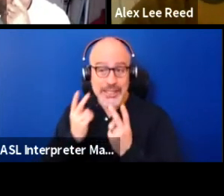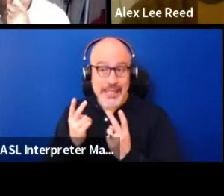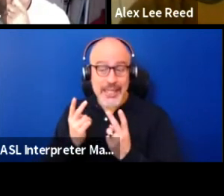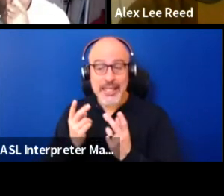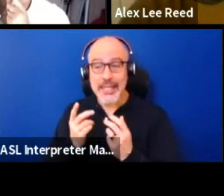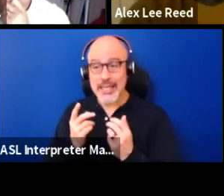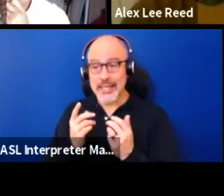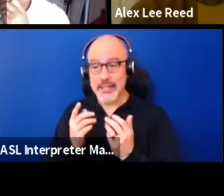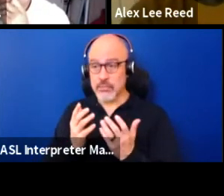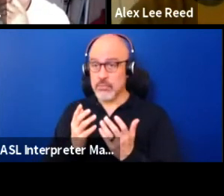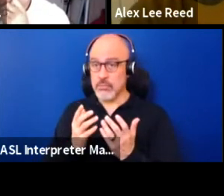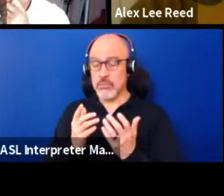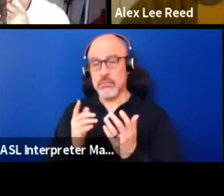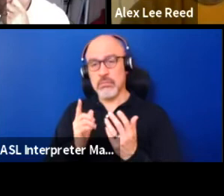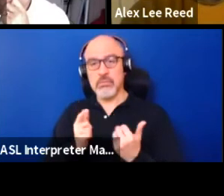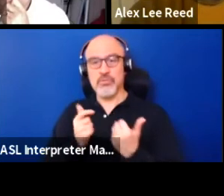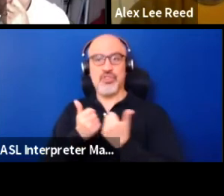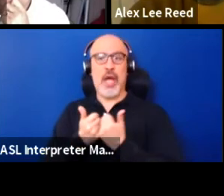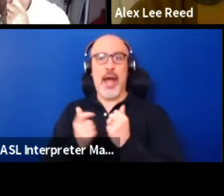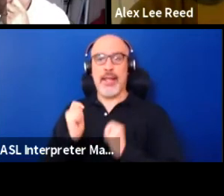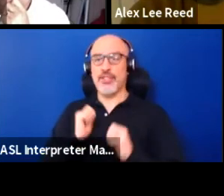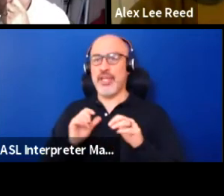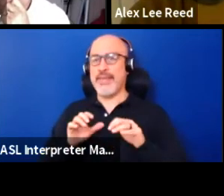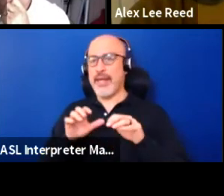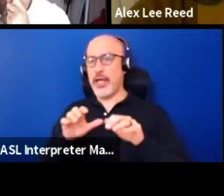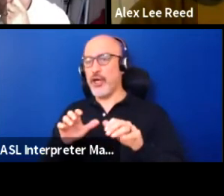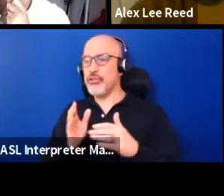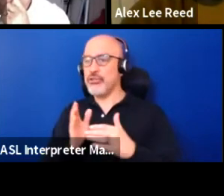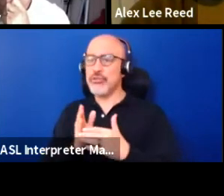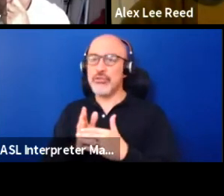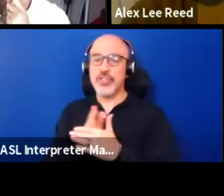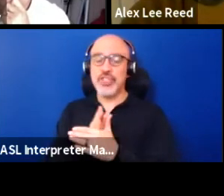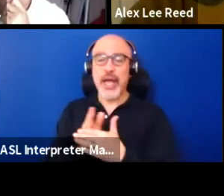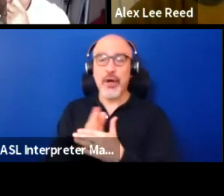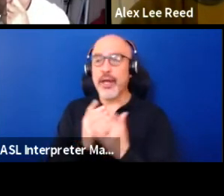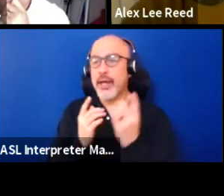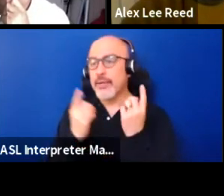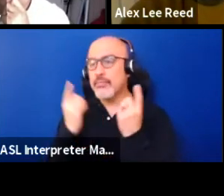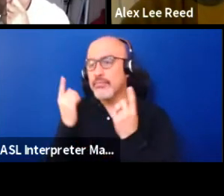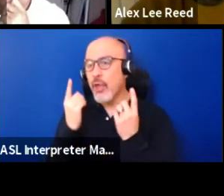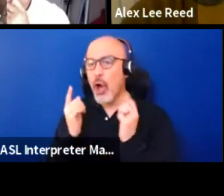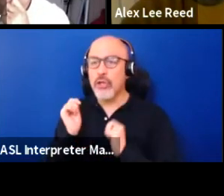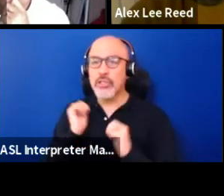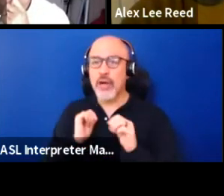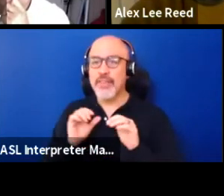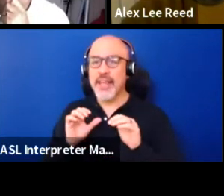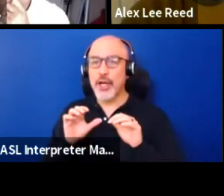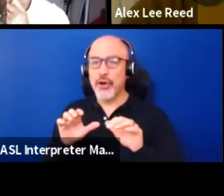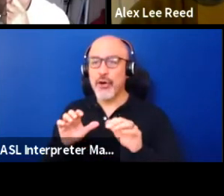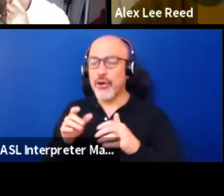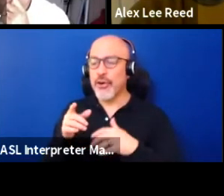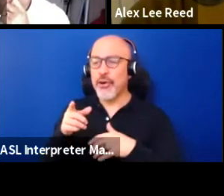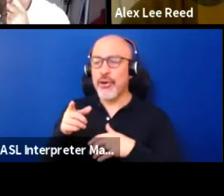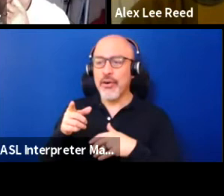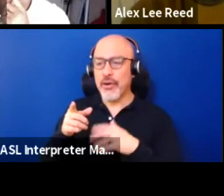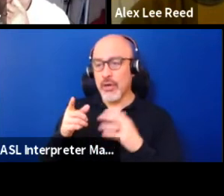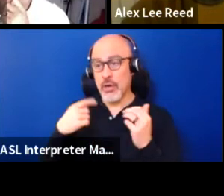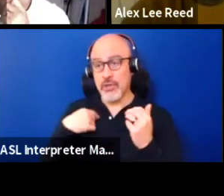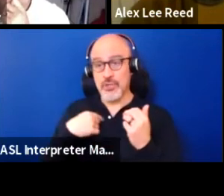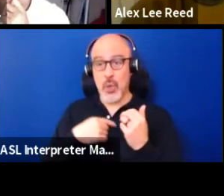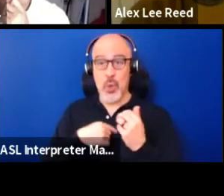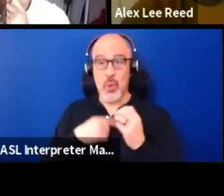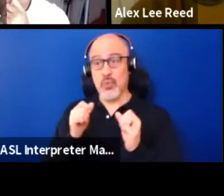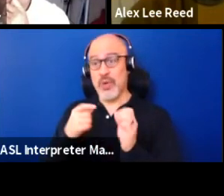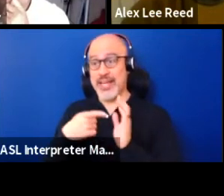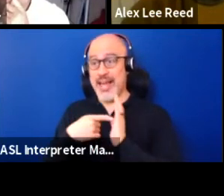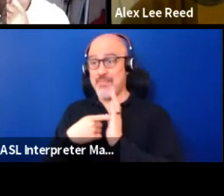about challenging theaters, about sharing thoughts with theaters so that we can manifest